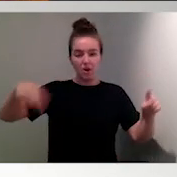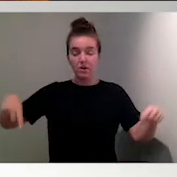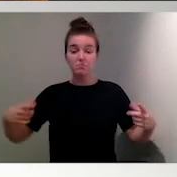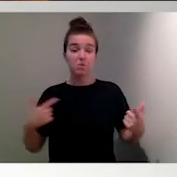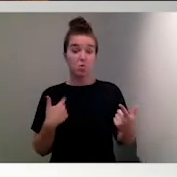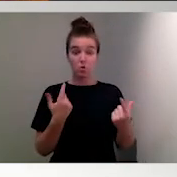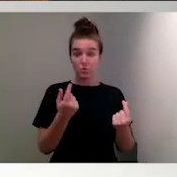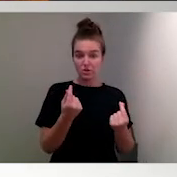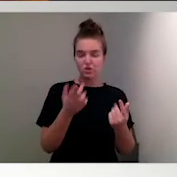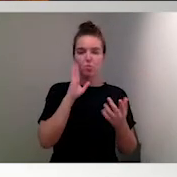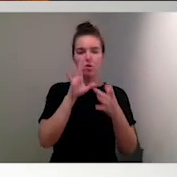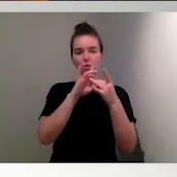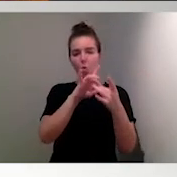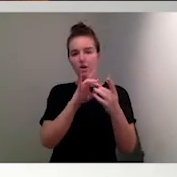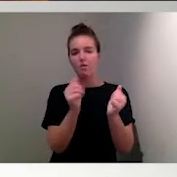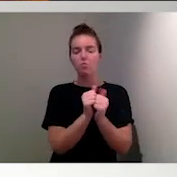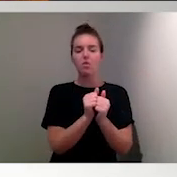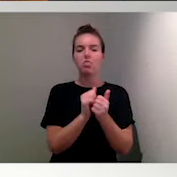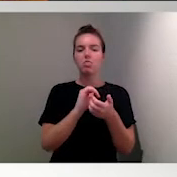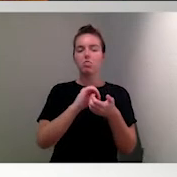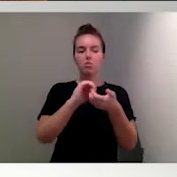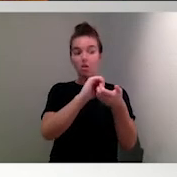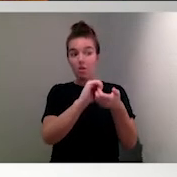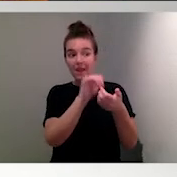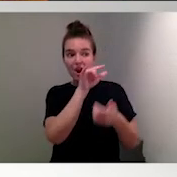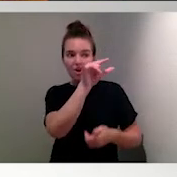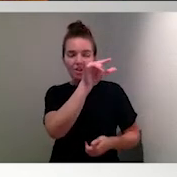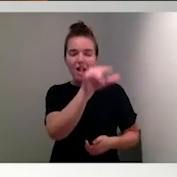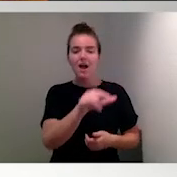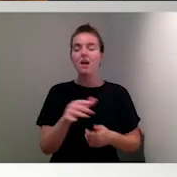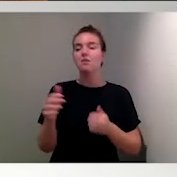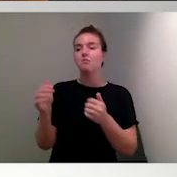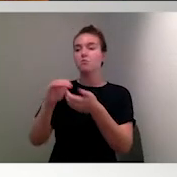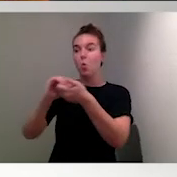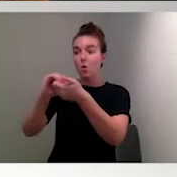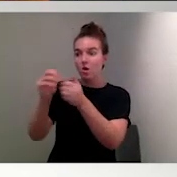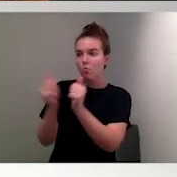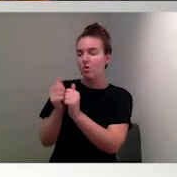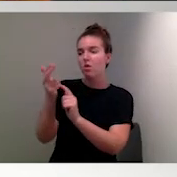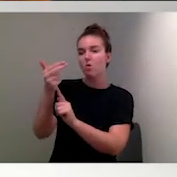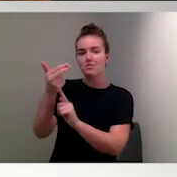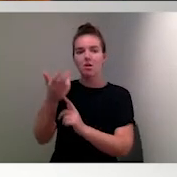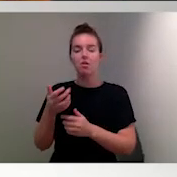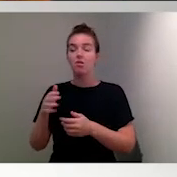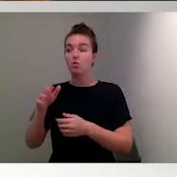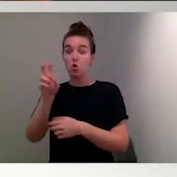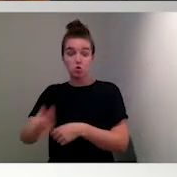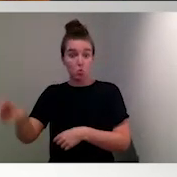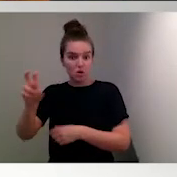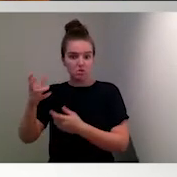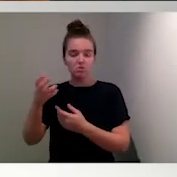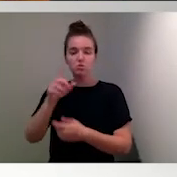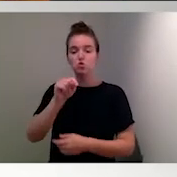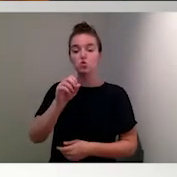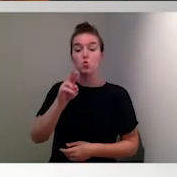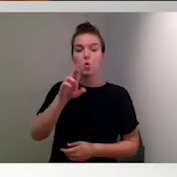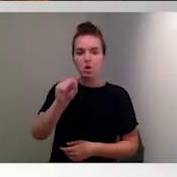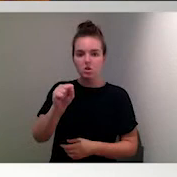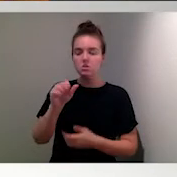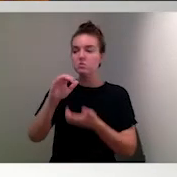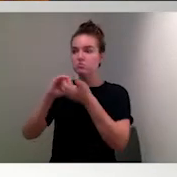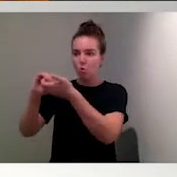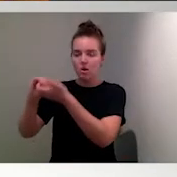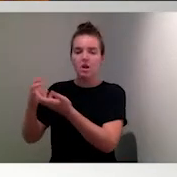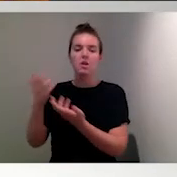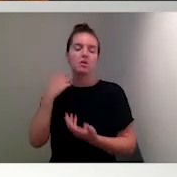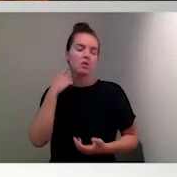coordinate with the resort ahead of time, coordinate with the tours that you're doing ahead of time. For my families who have disabilities, I find that most of the